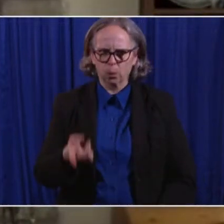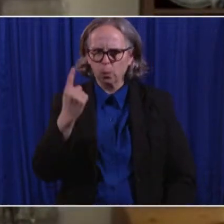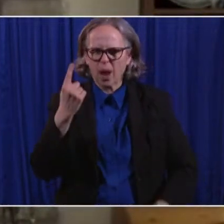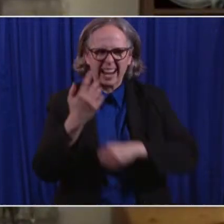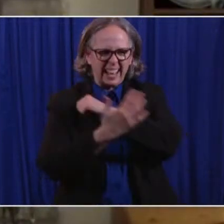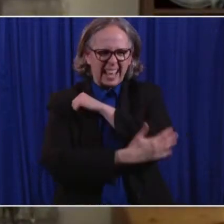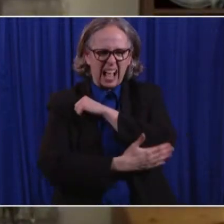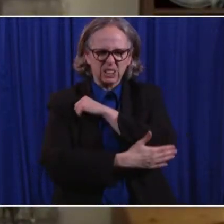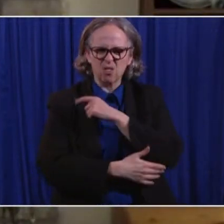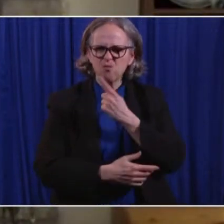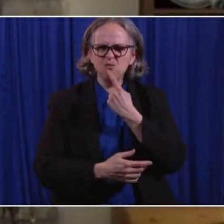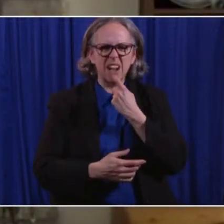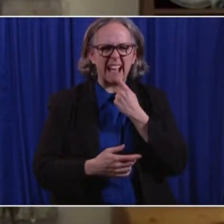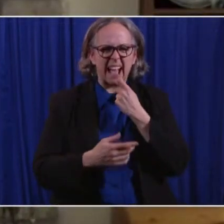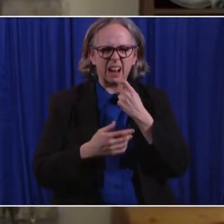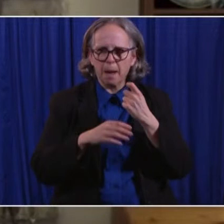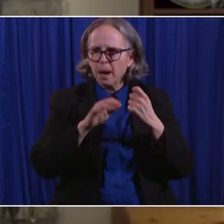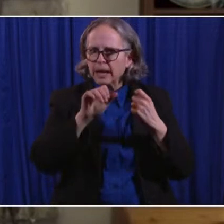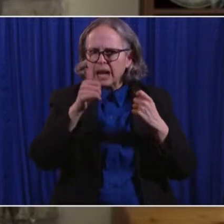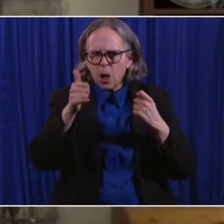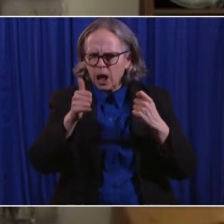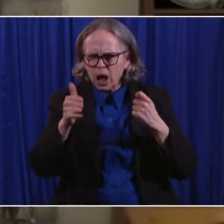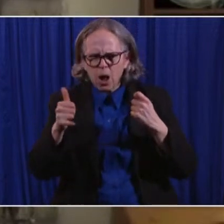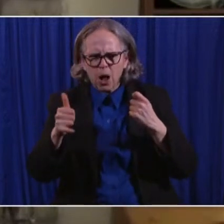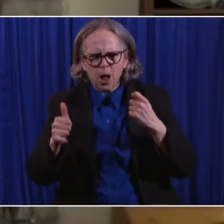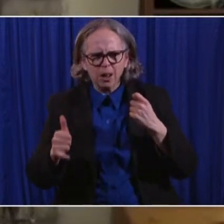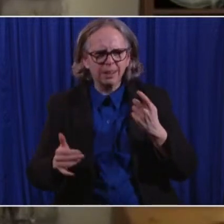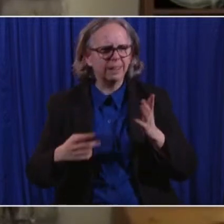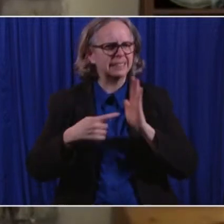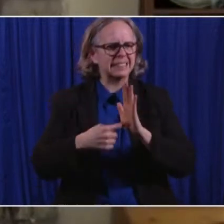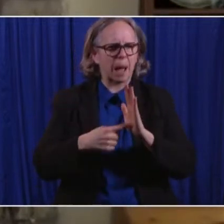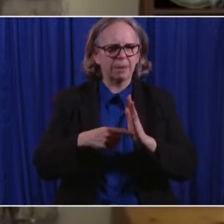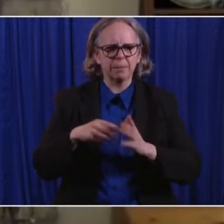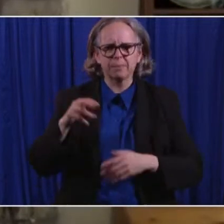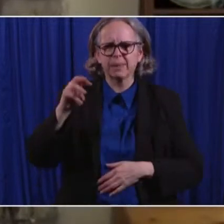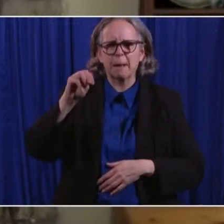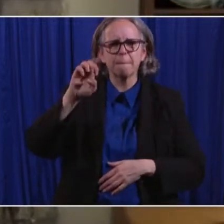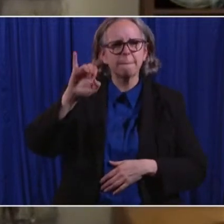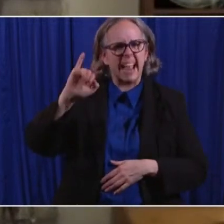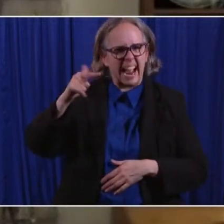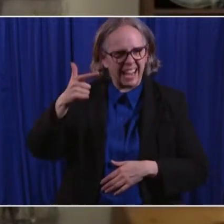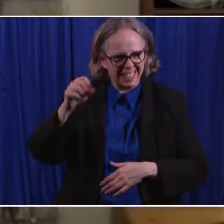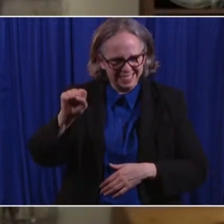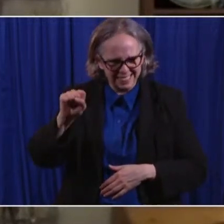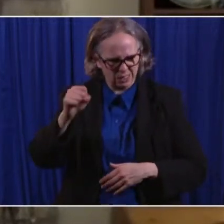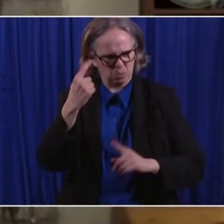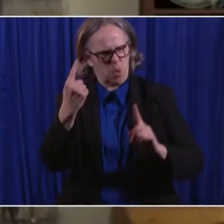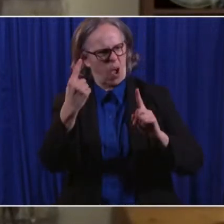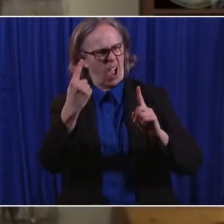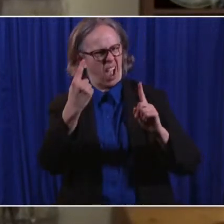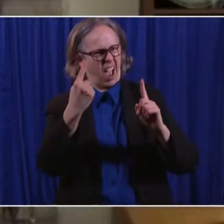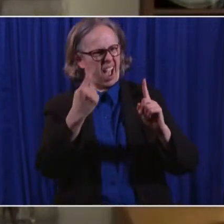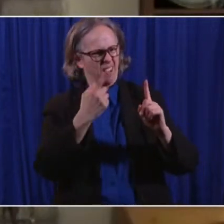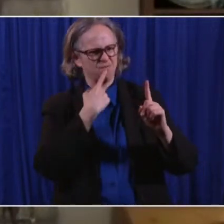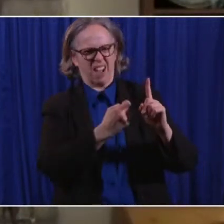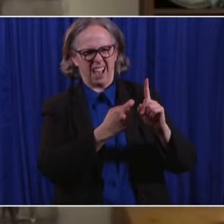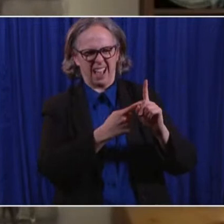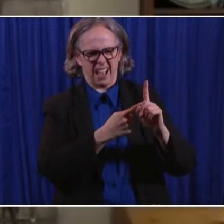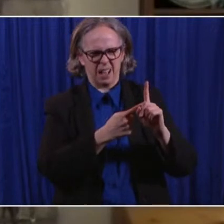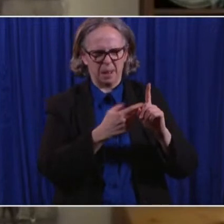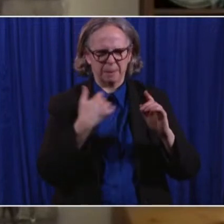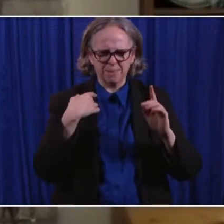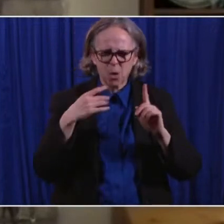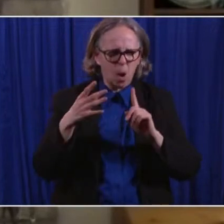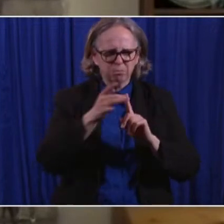to yellow, and that is Meigs County. The case rate in Meigs County was well over the high incidence threshold last week, but this week they've dropped to below